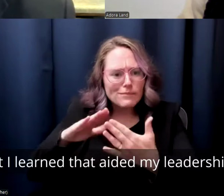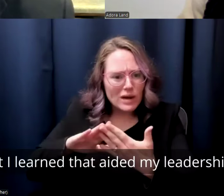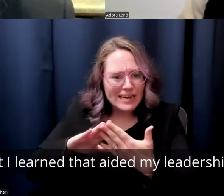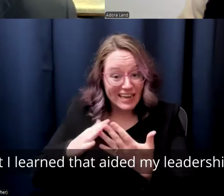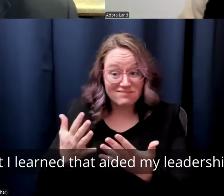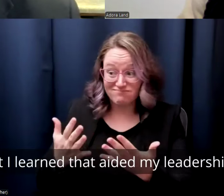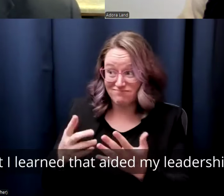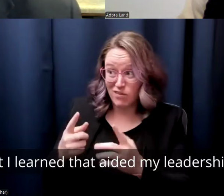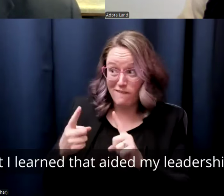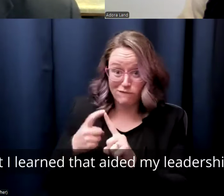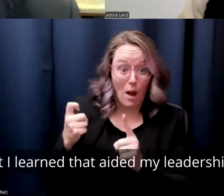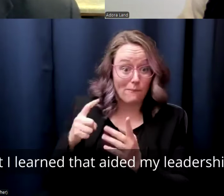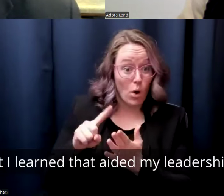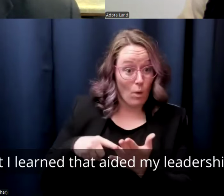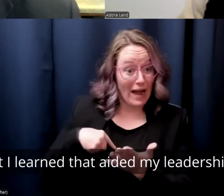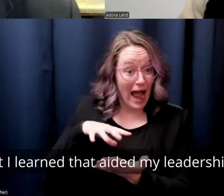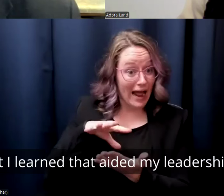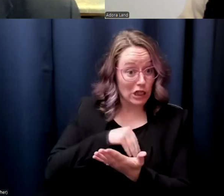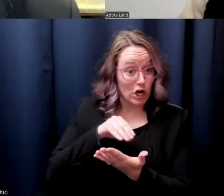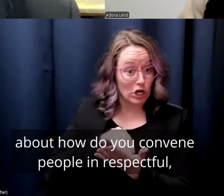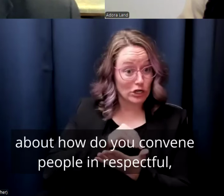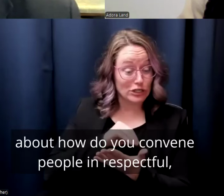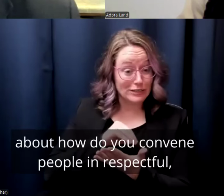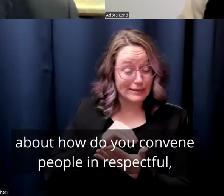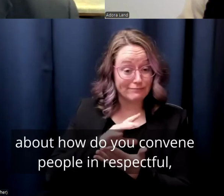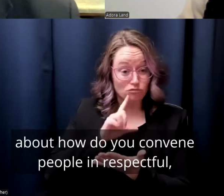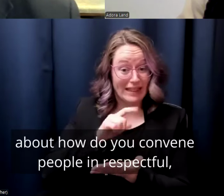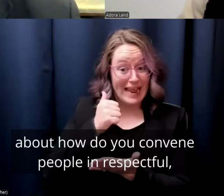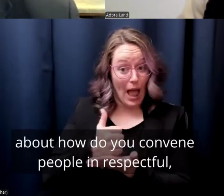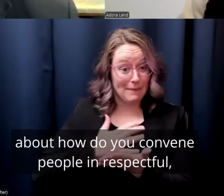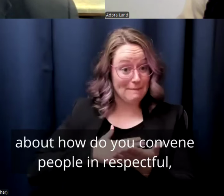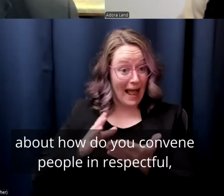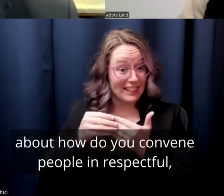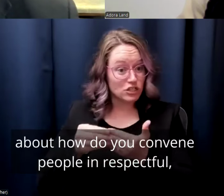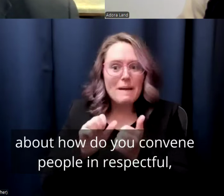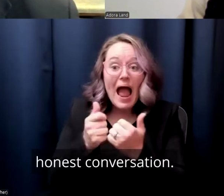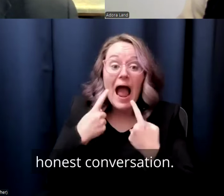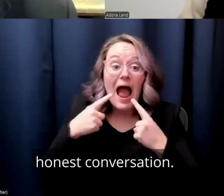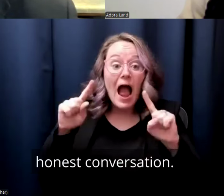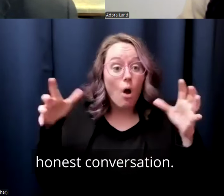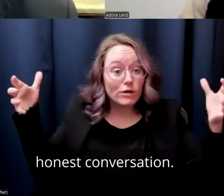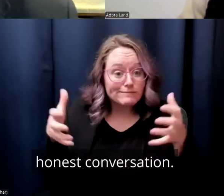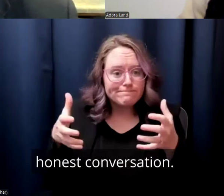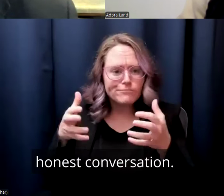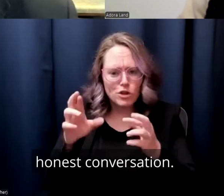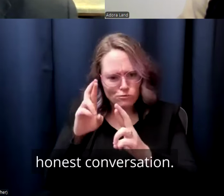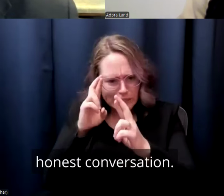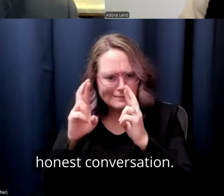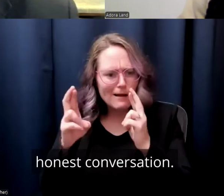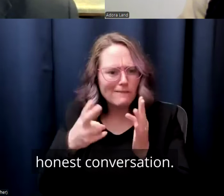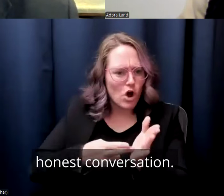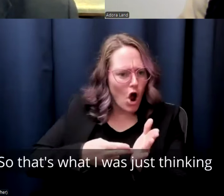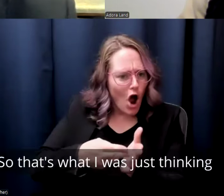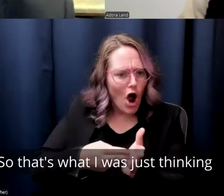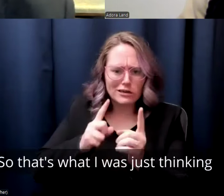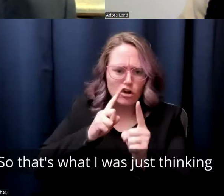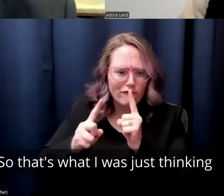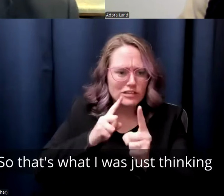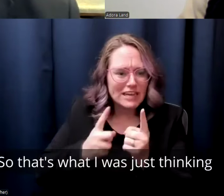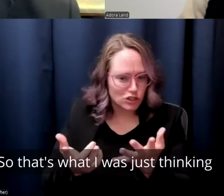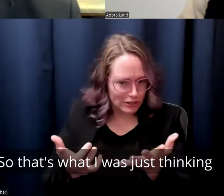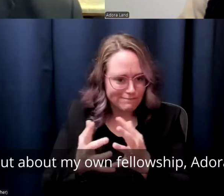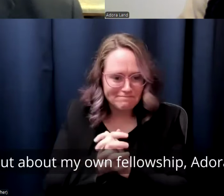learned that aided my leadership about how do you convene people in respectful, honest conversation. So